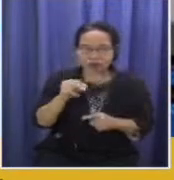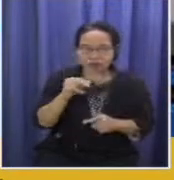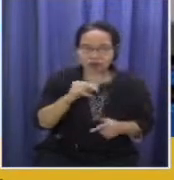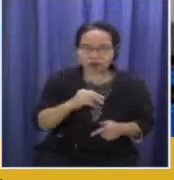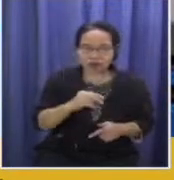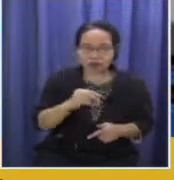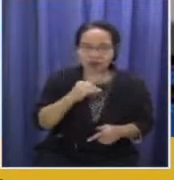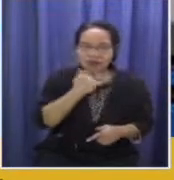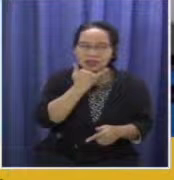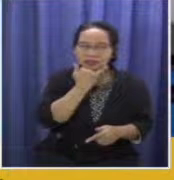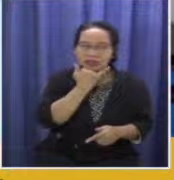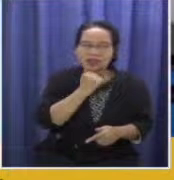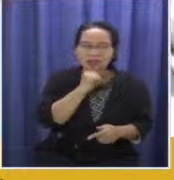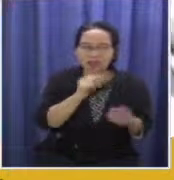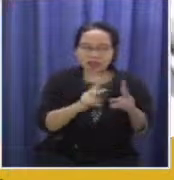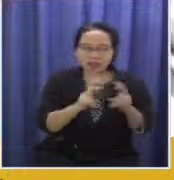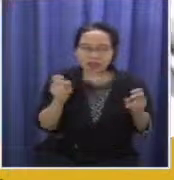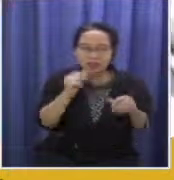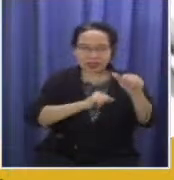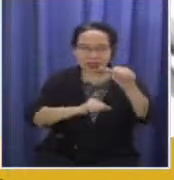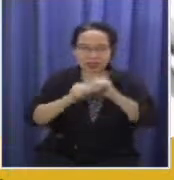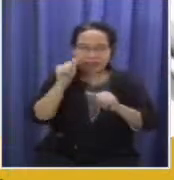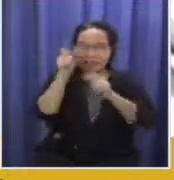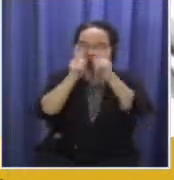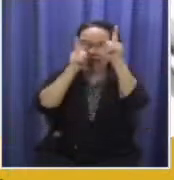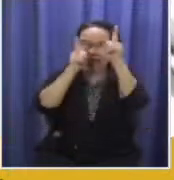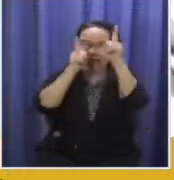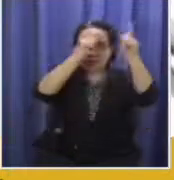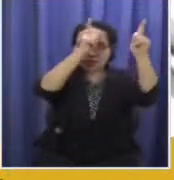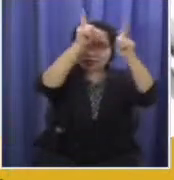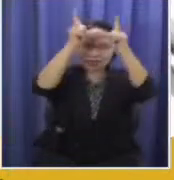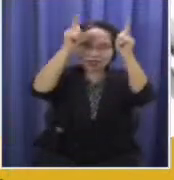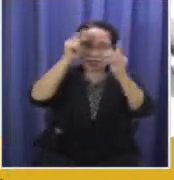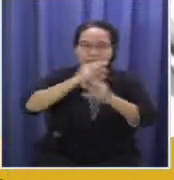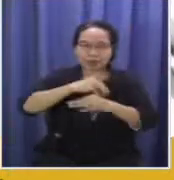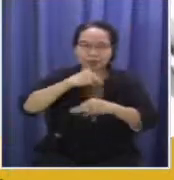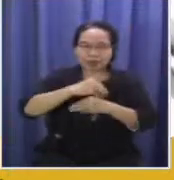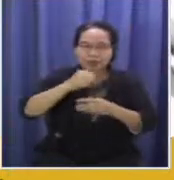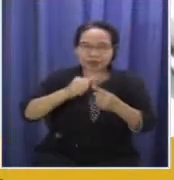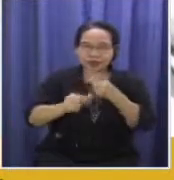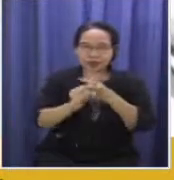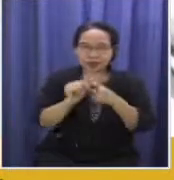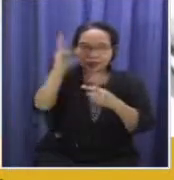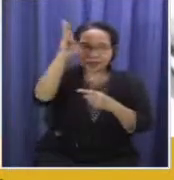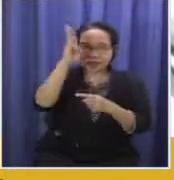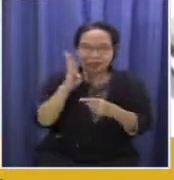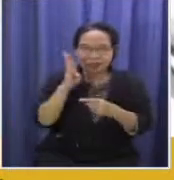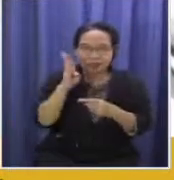true. That's not even scientific. The stars were made first by God,